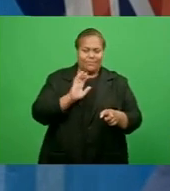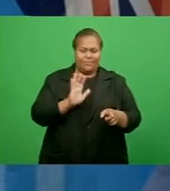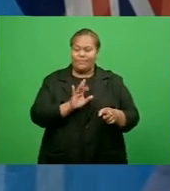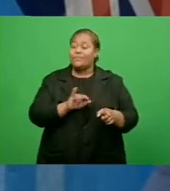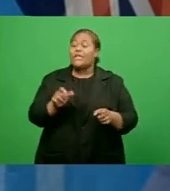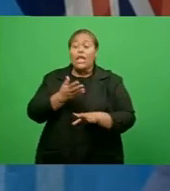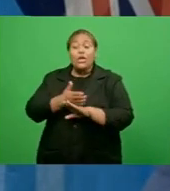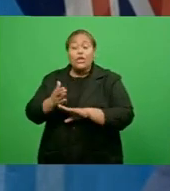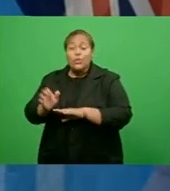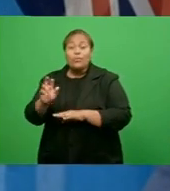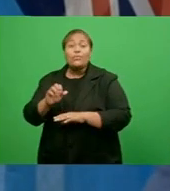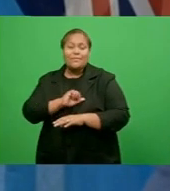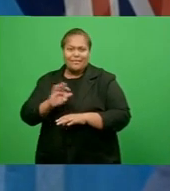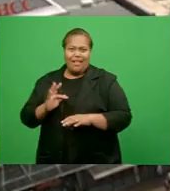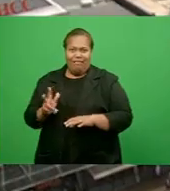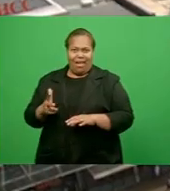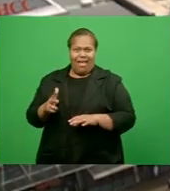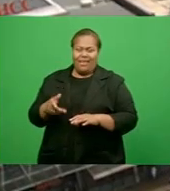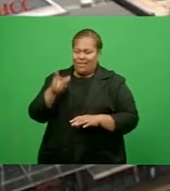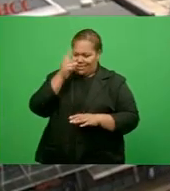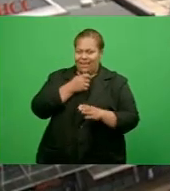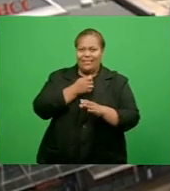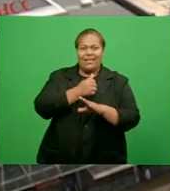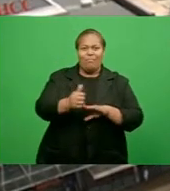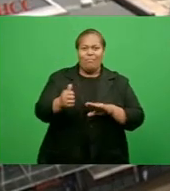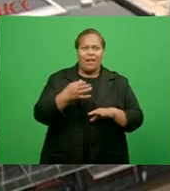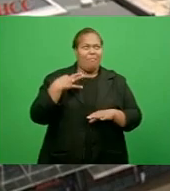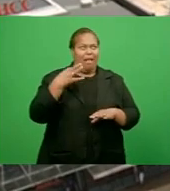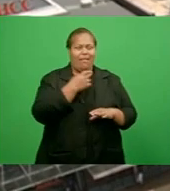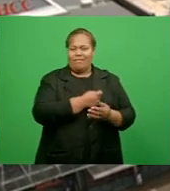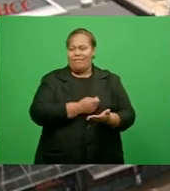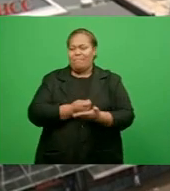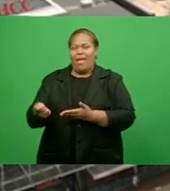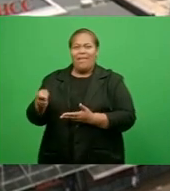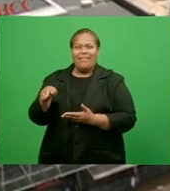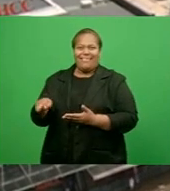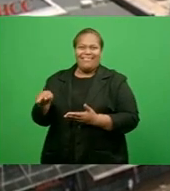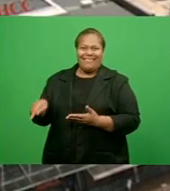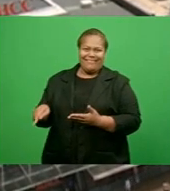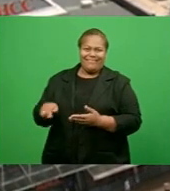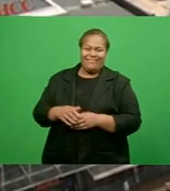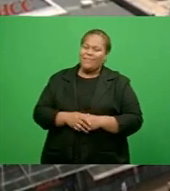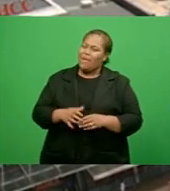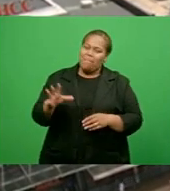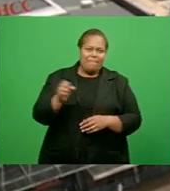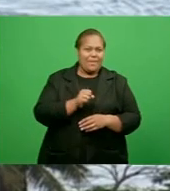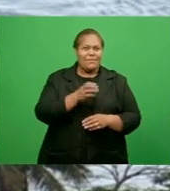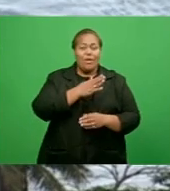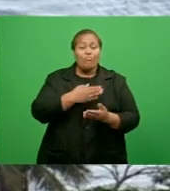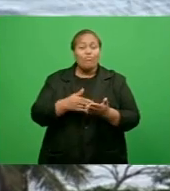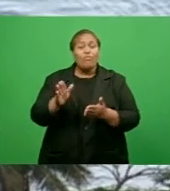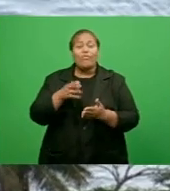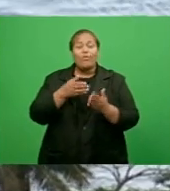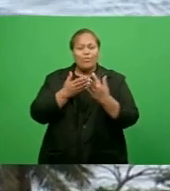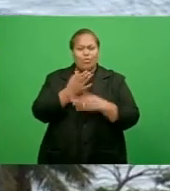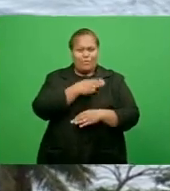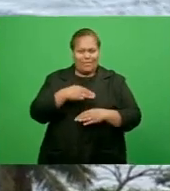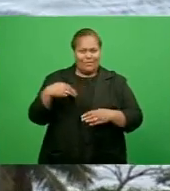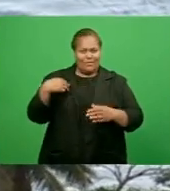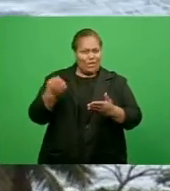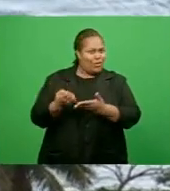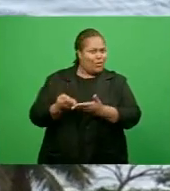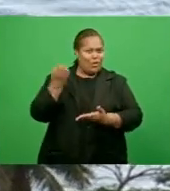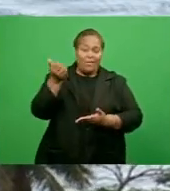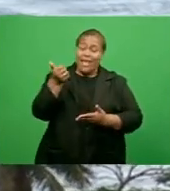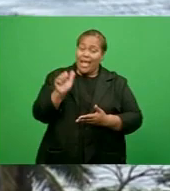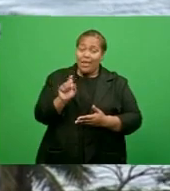verified through FNPF. All new hires under the scheme must be approved by the Ministry of Economy. Anyone who is receiving